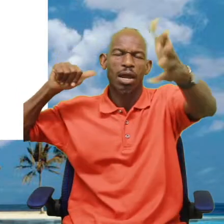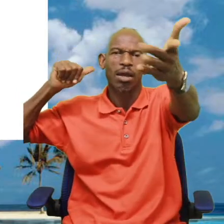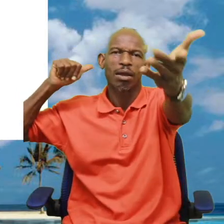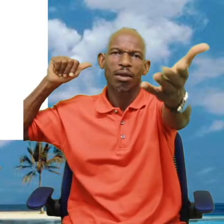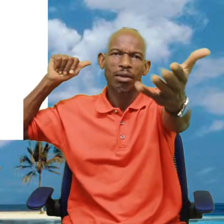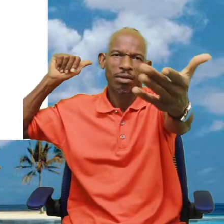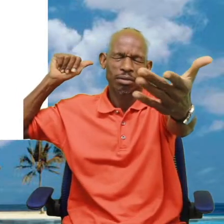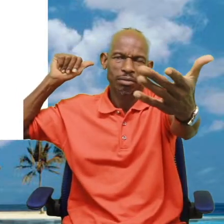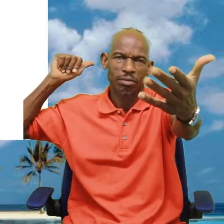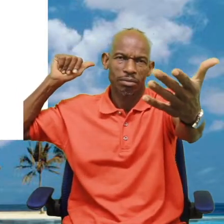me a noun to describe.